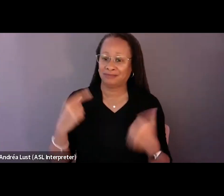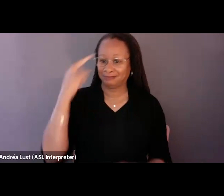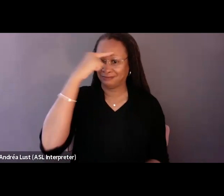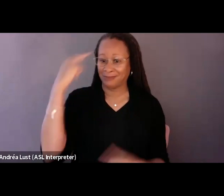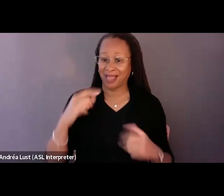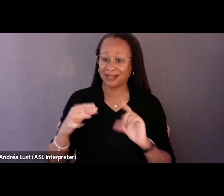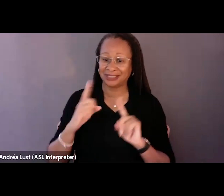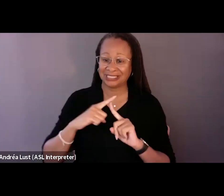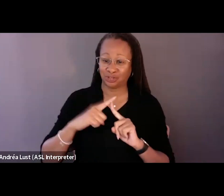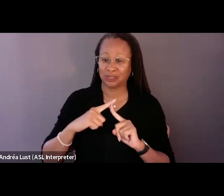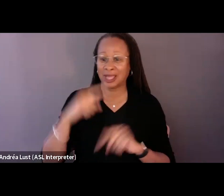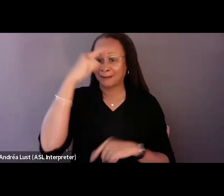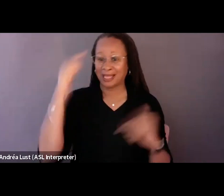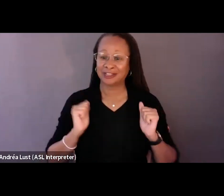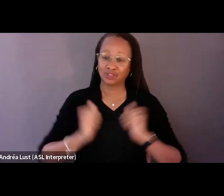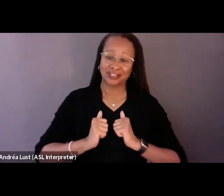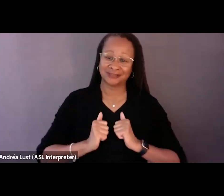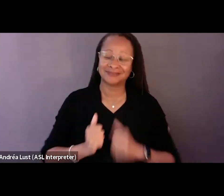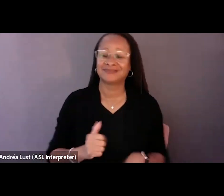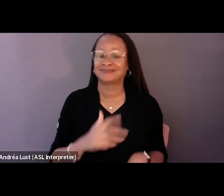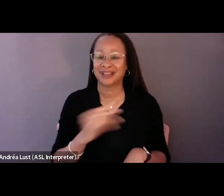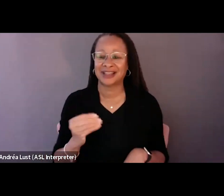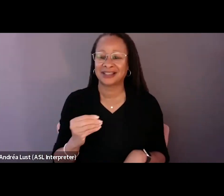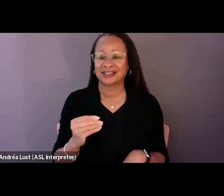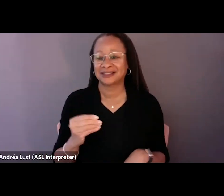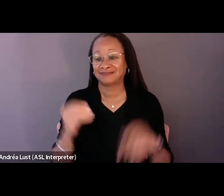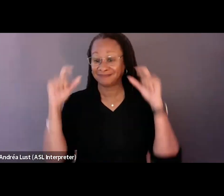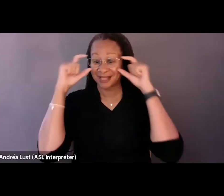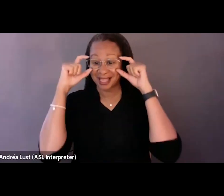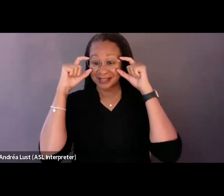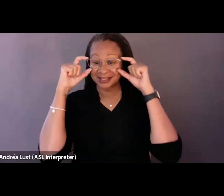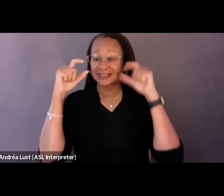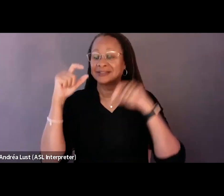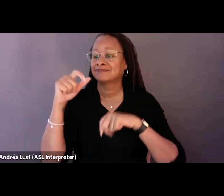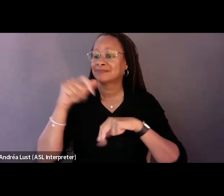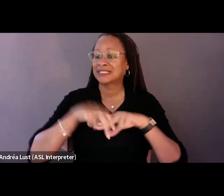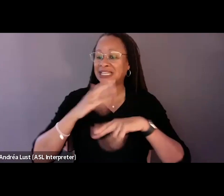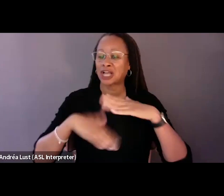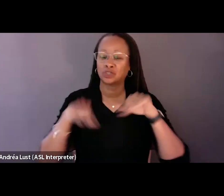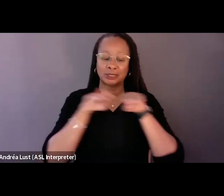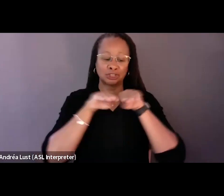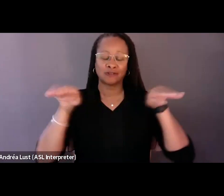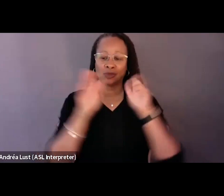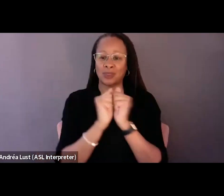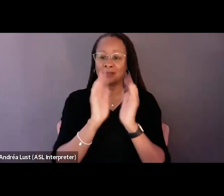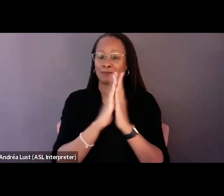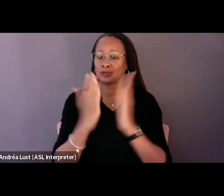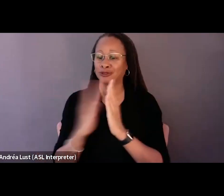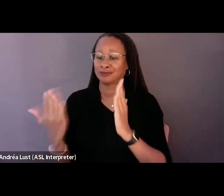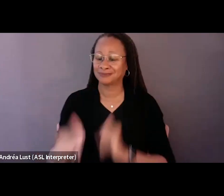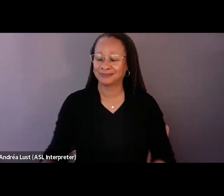black t-shirt, a black jacket. I'm wearing glasses, and I am sitting under a bookshelf.